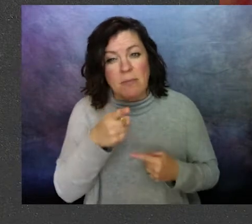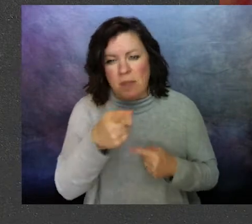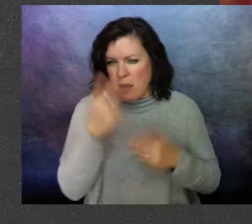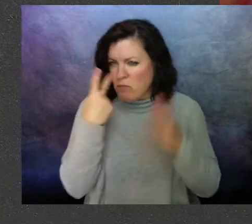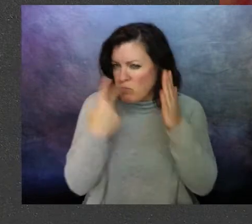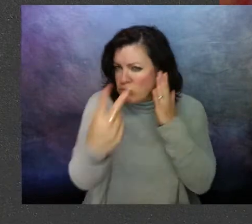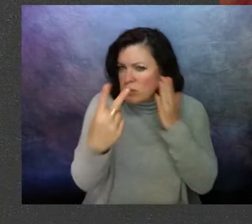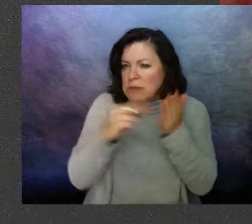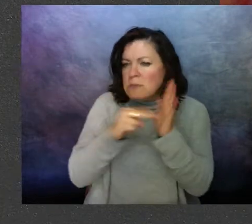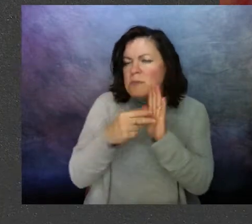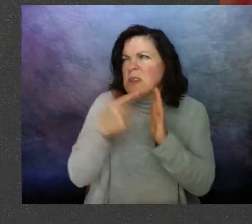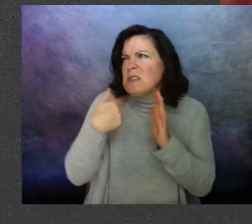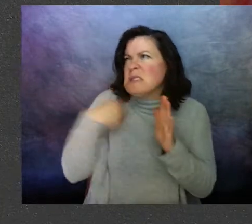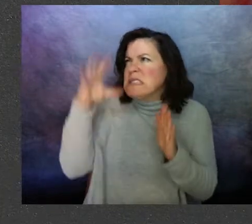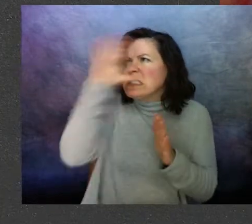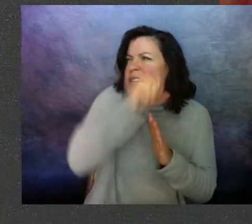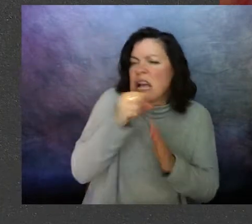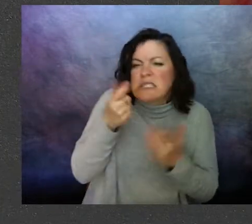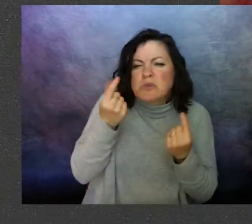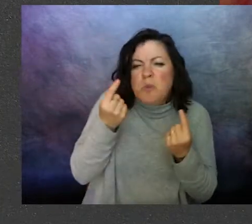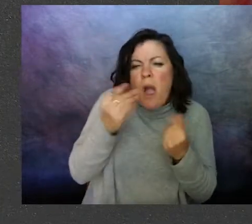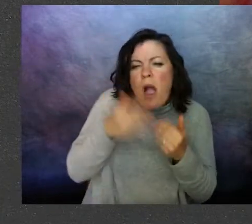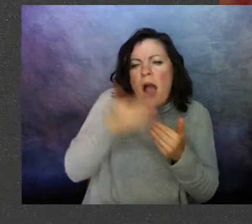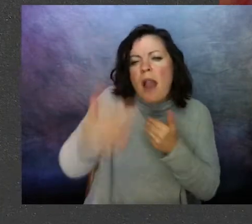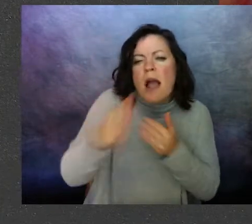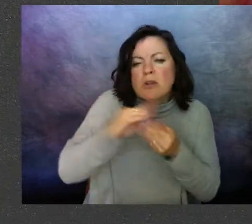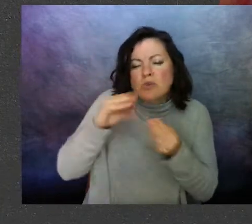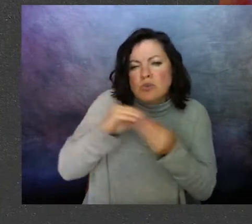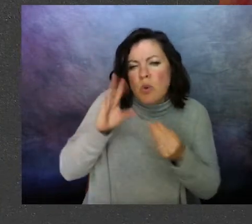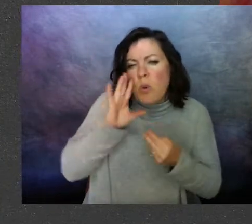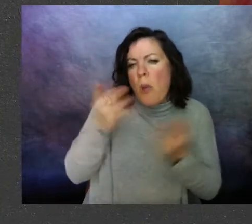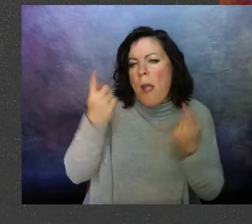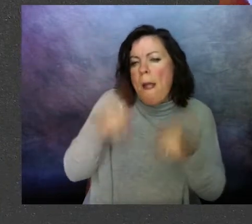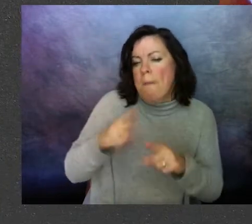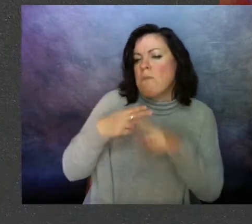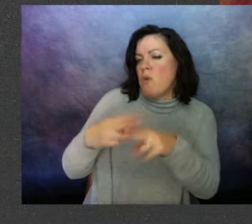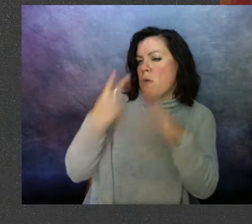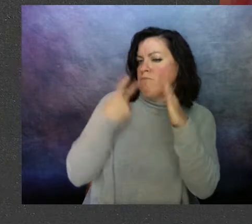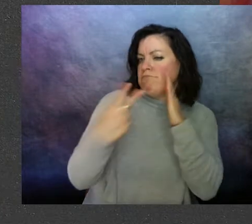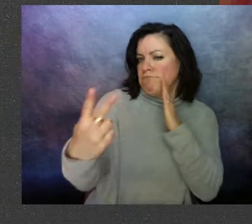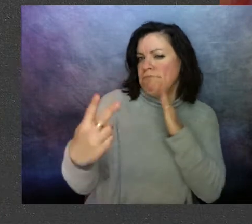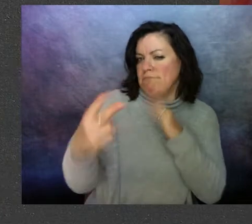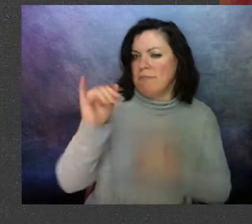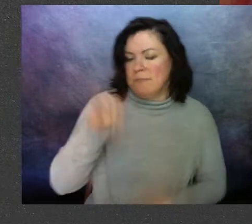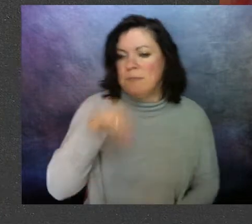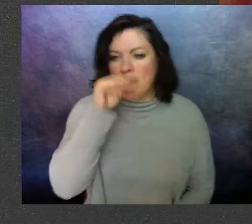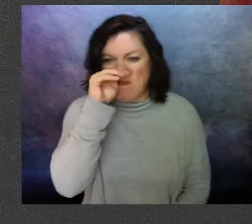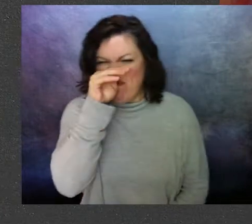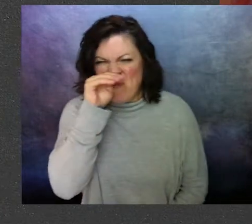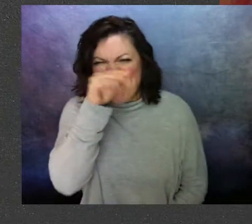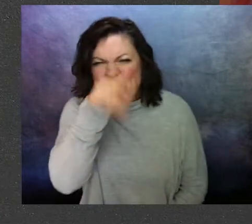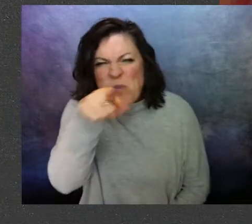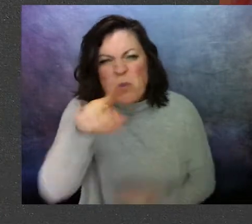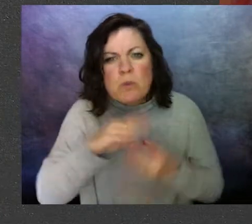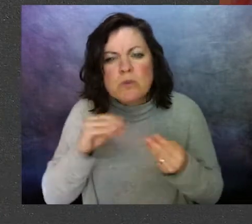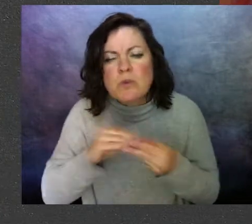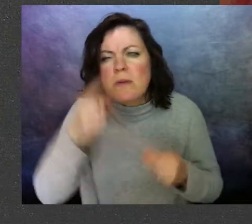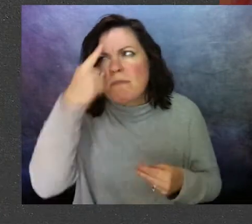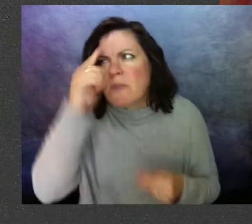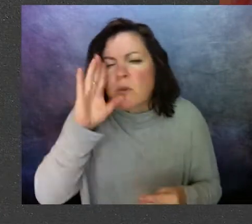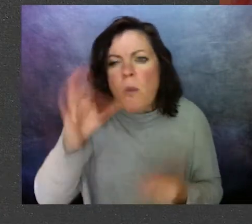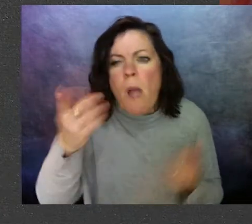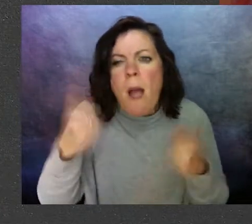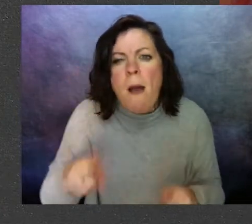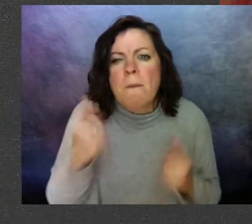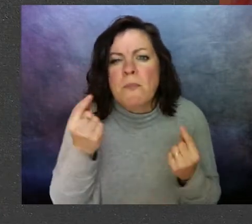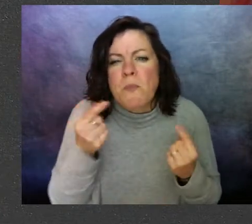you guess what you think is going to happen next in the story based on what you've read so far. So what do you think